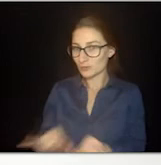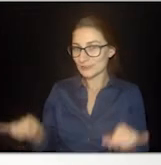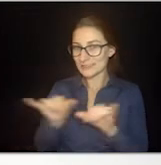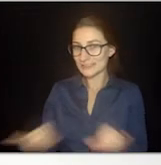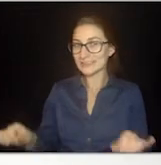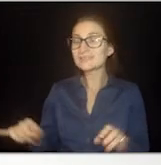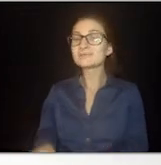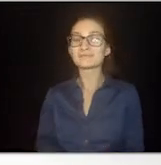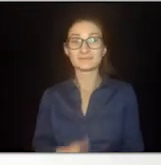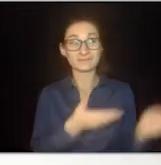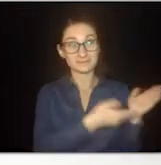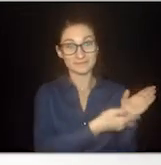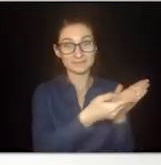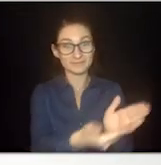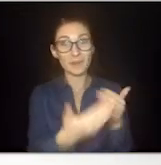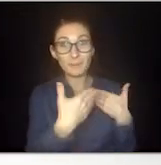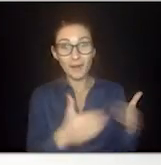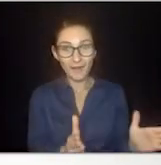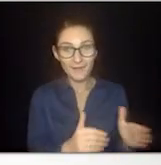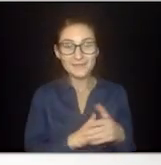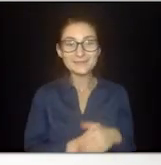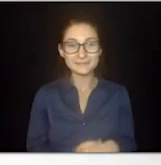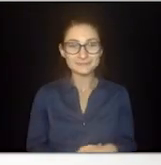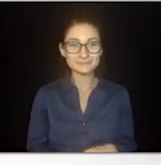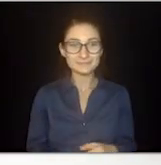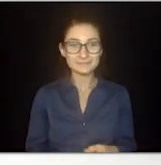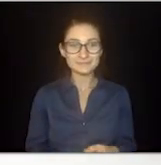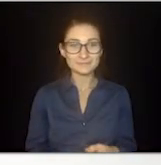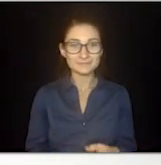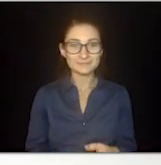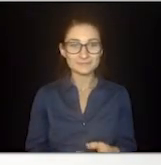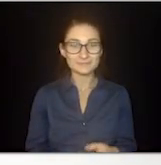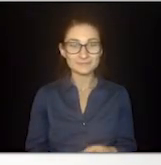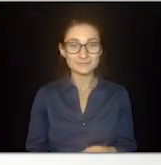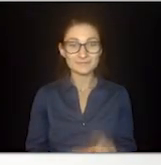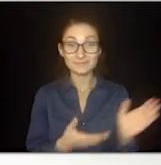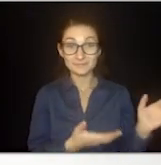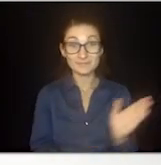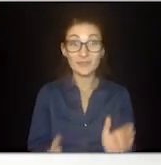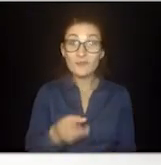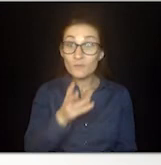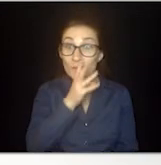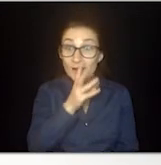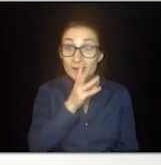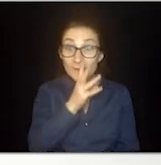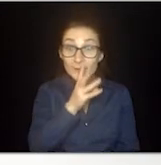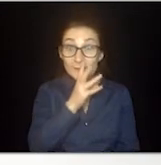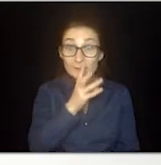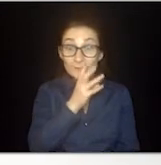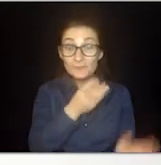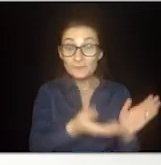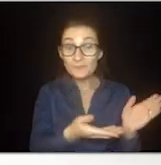Prey routine. presents Freddie with his hair routine box. Look, I've got your water.